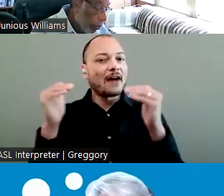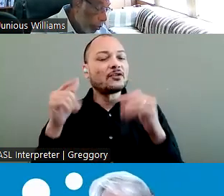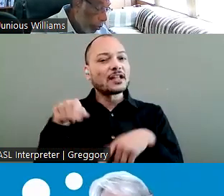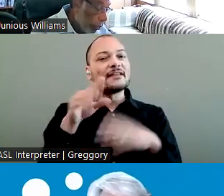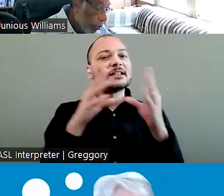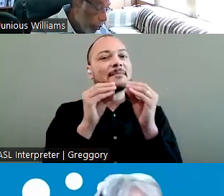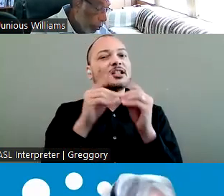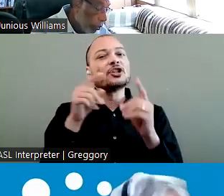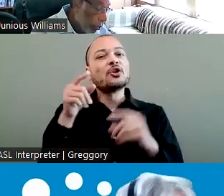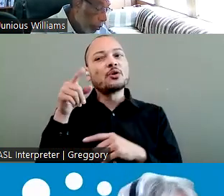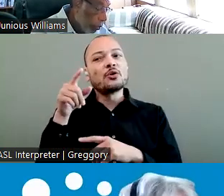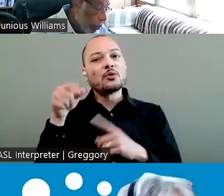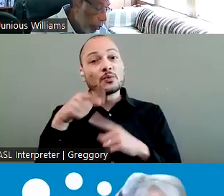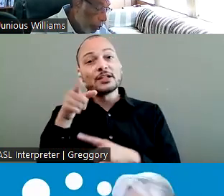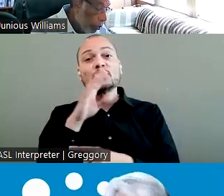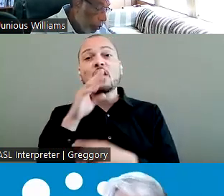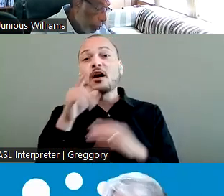you're talking about